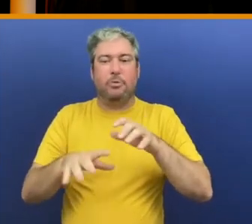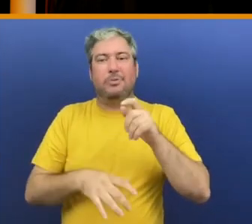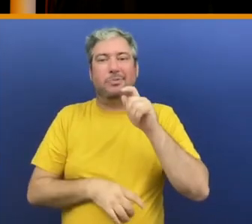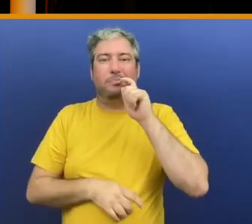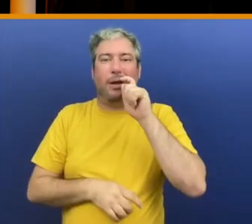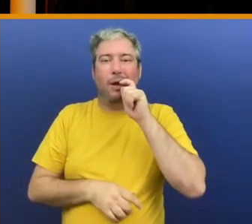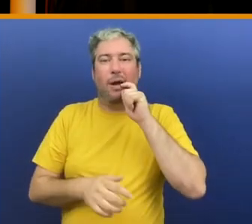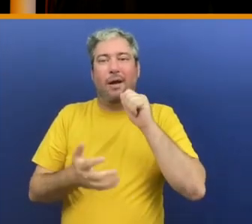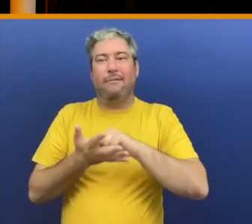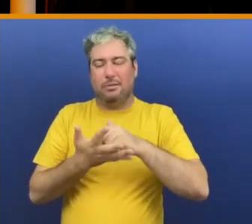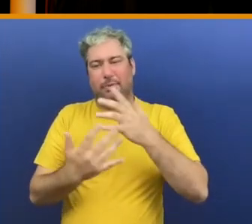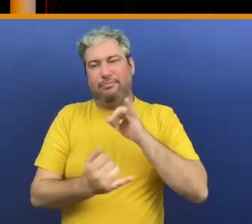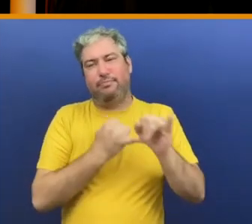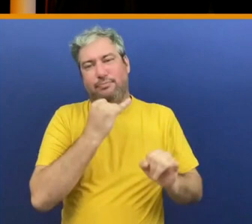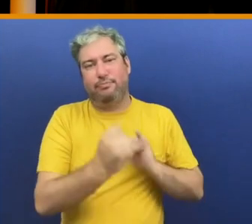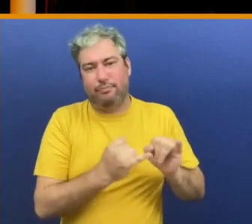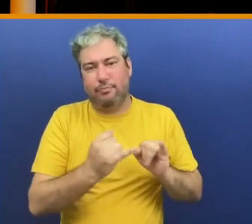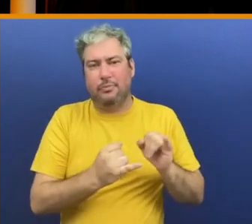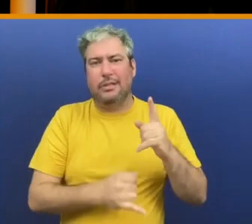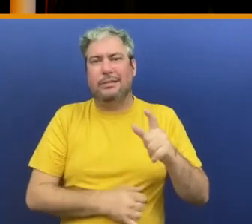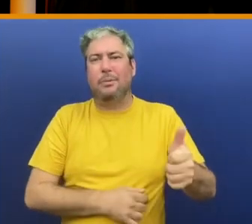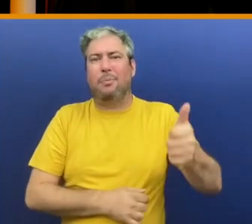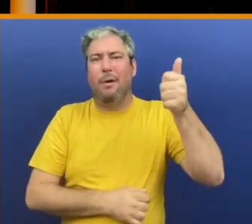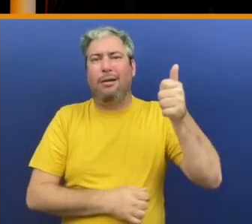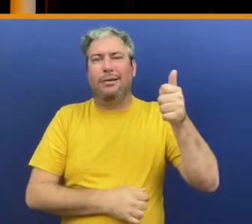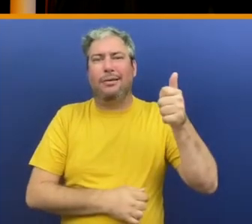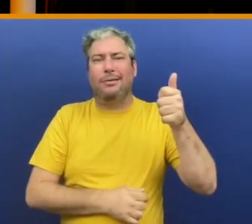democratic forum and not just behind